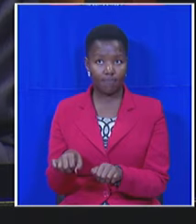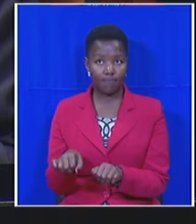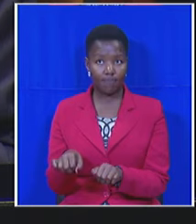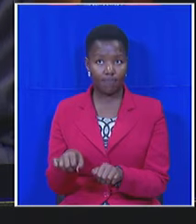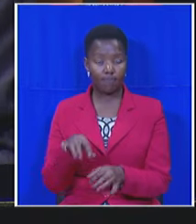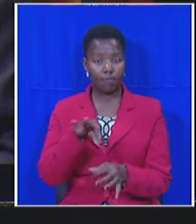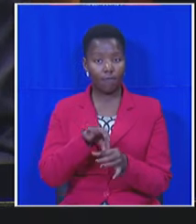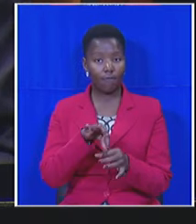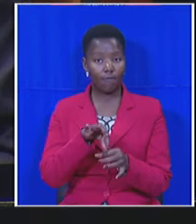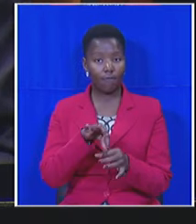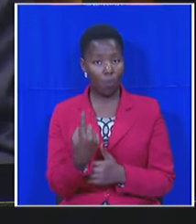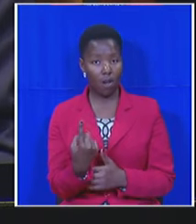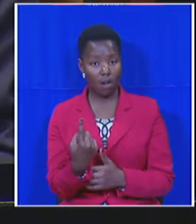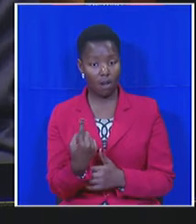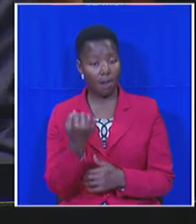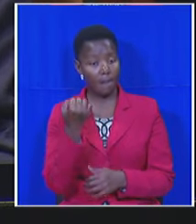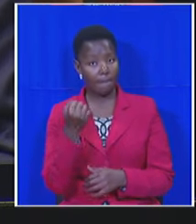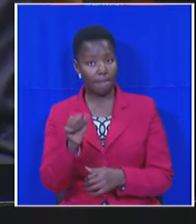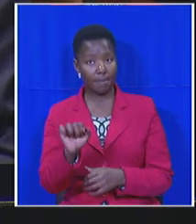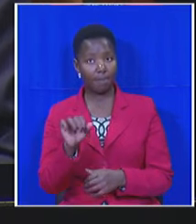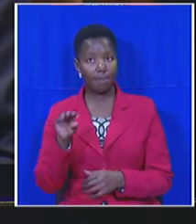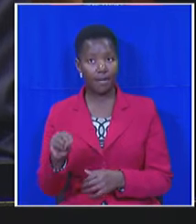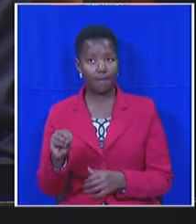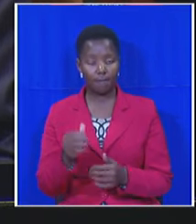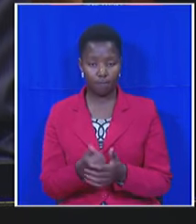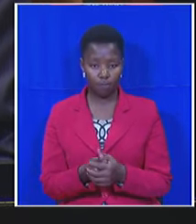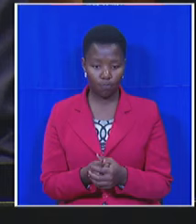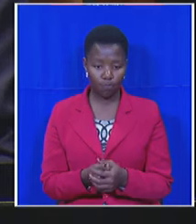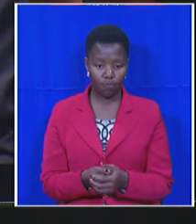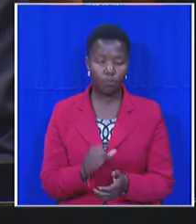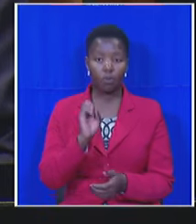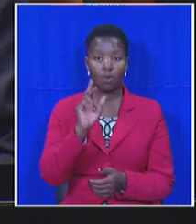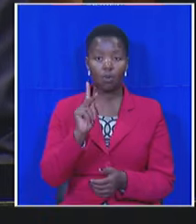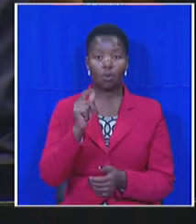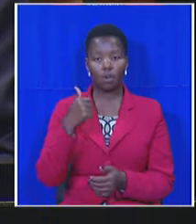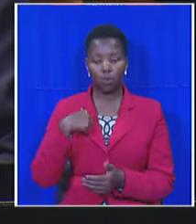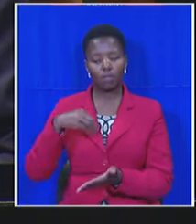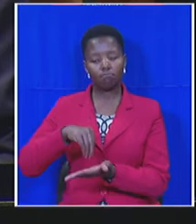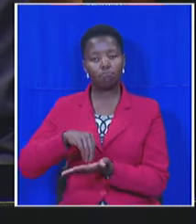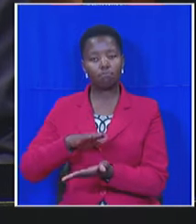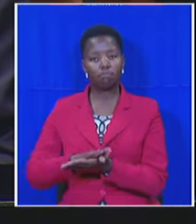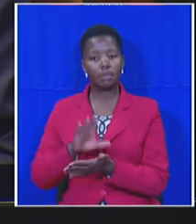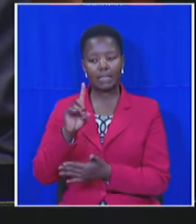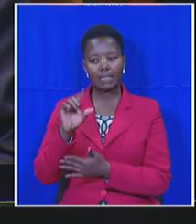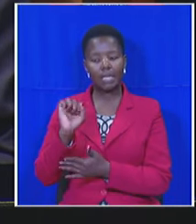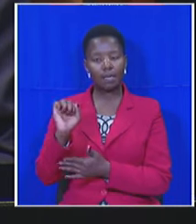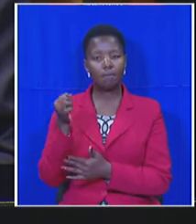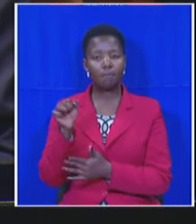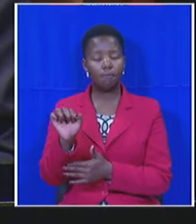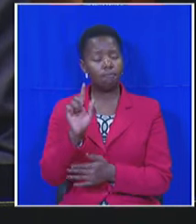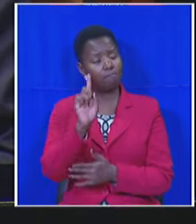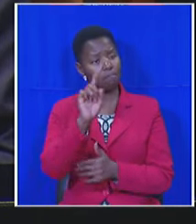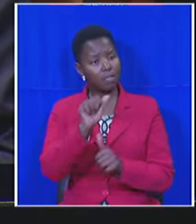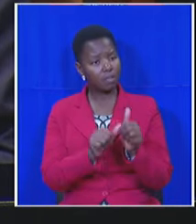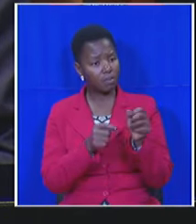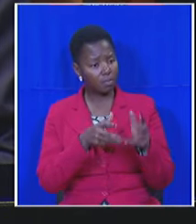Vote 1. There's an objection. Okay, the objection will be noted. Deputy Speaker, Yes,